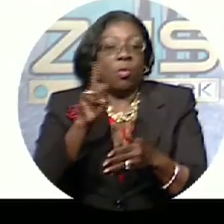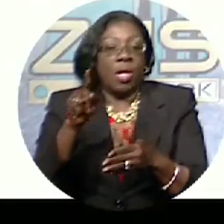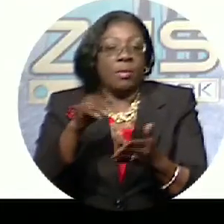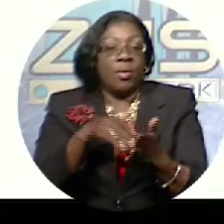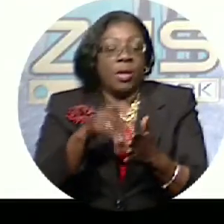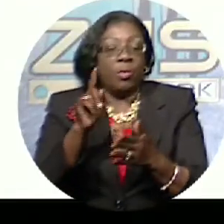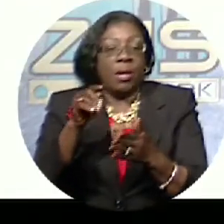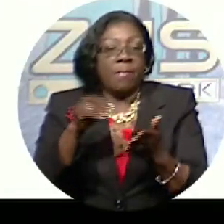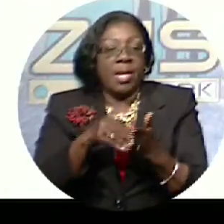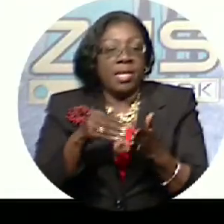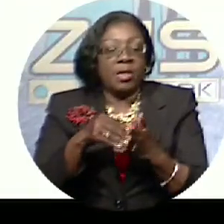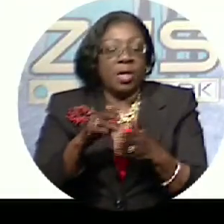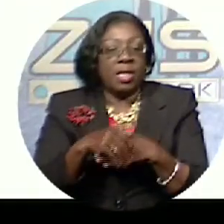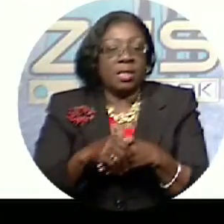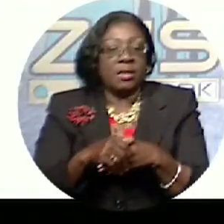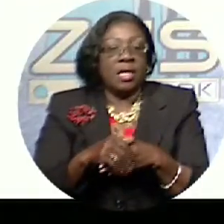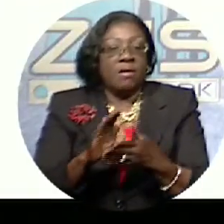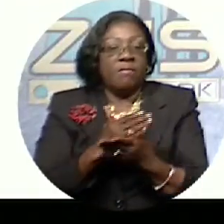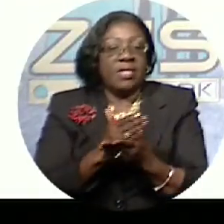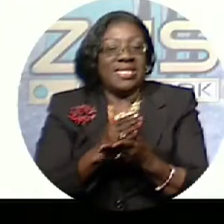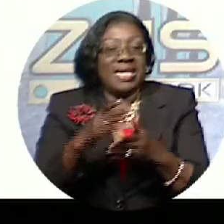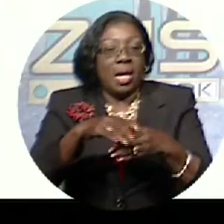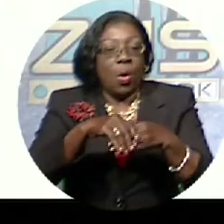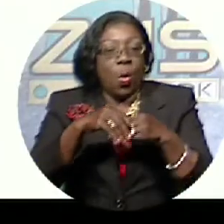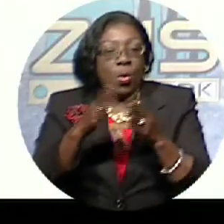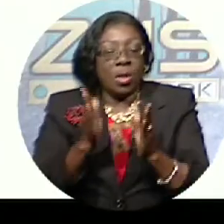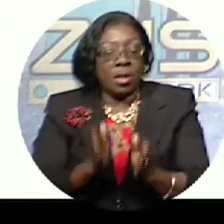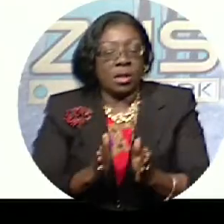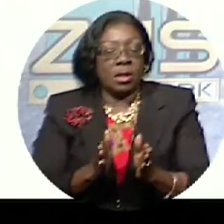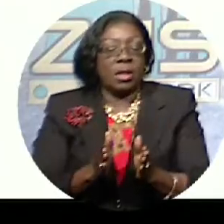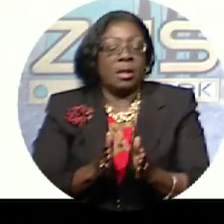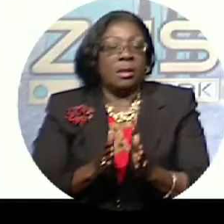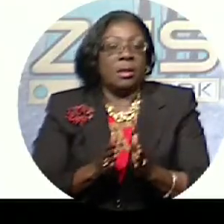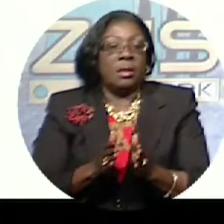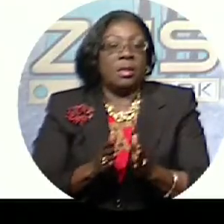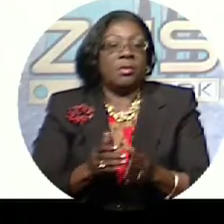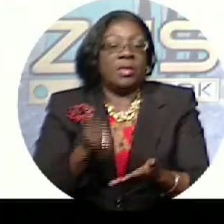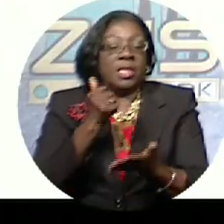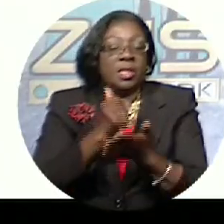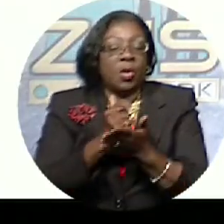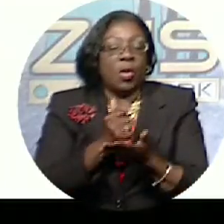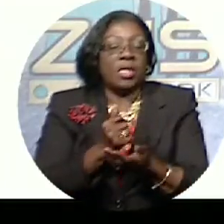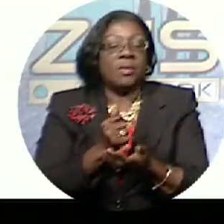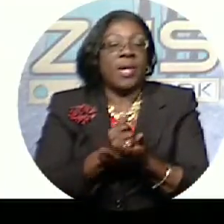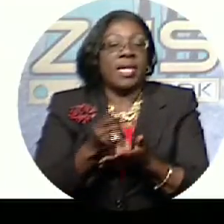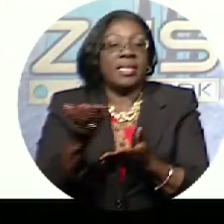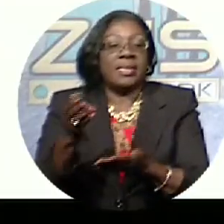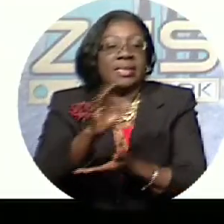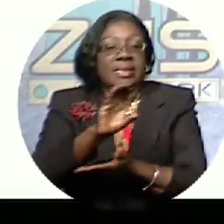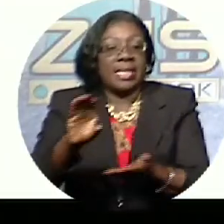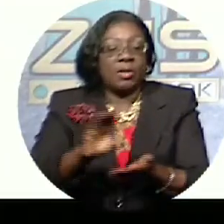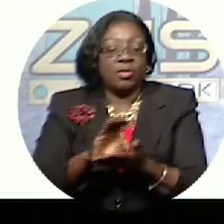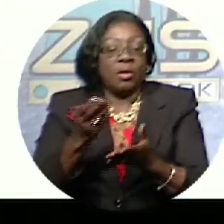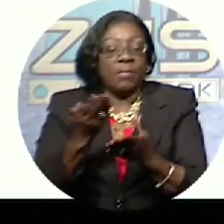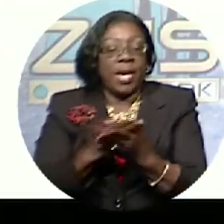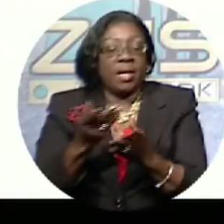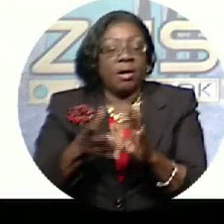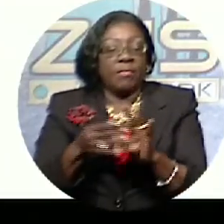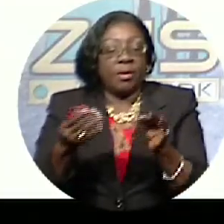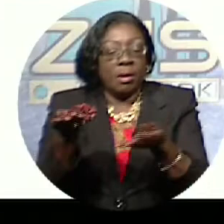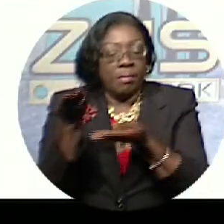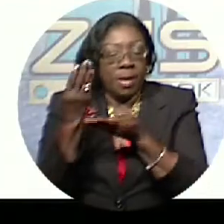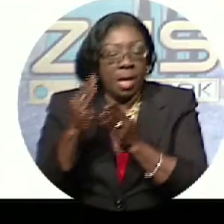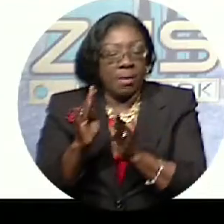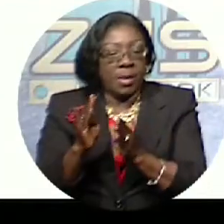million. This approach was also endorsed by the Central Bank of the Bahamas in view of the recapitalization needs which were